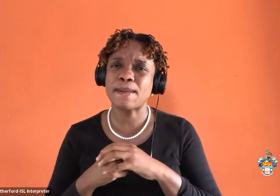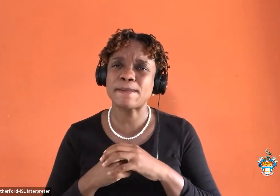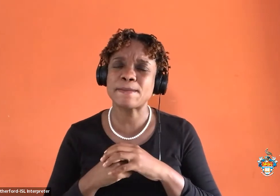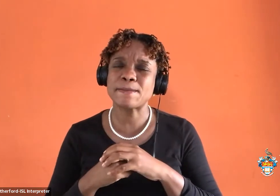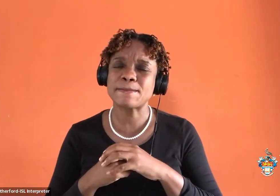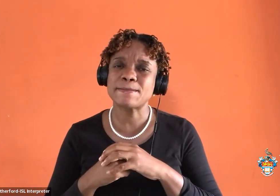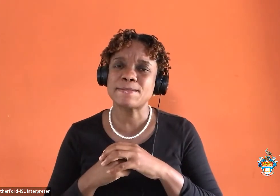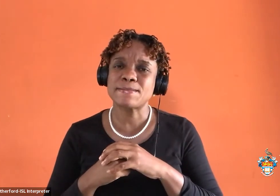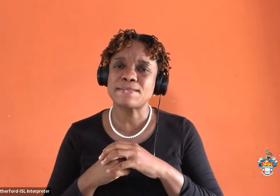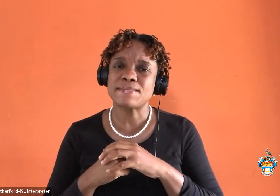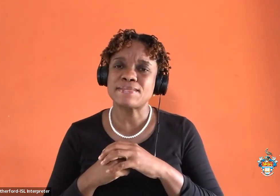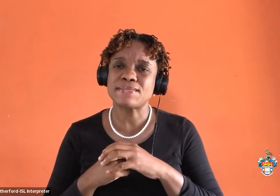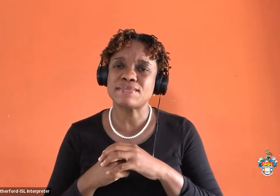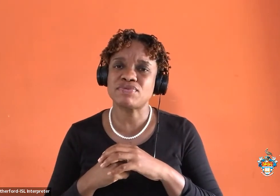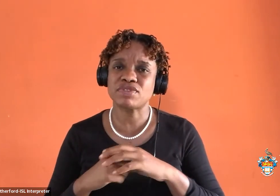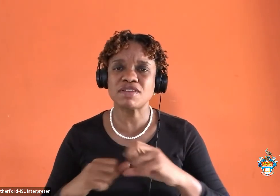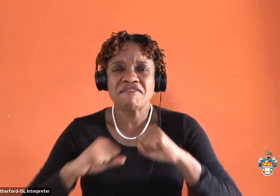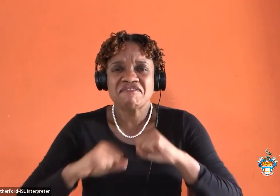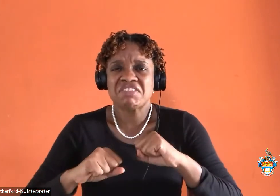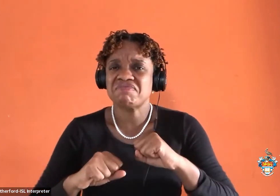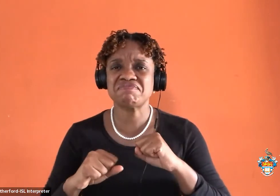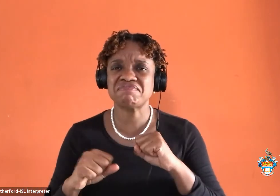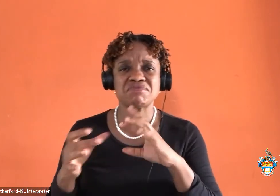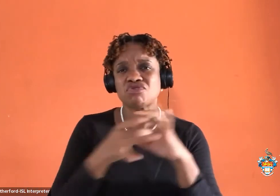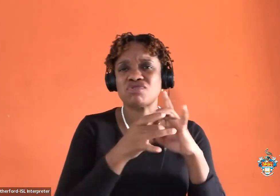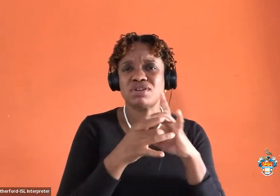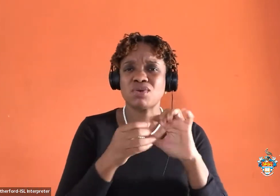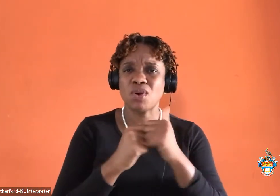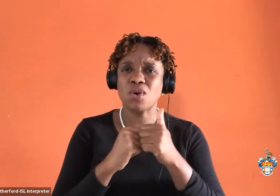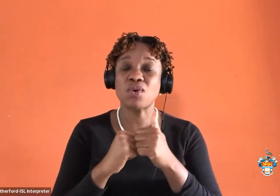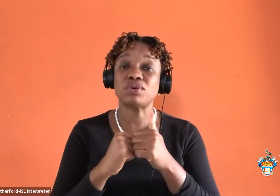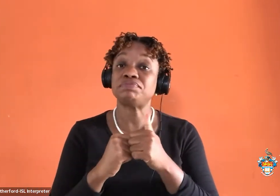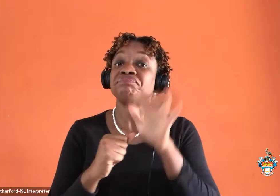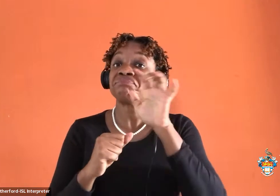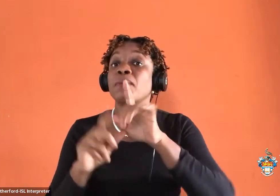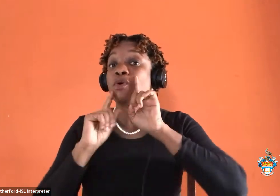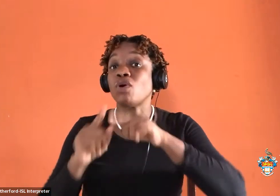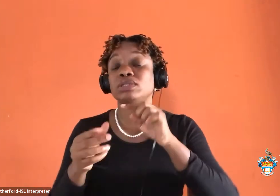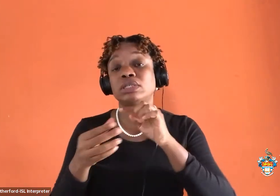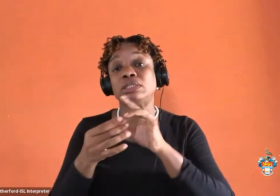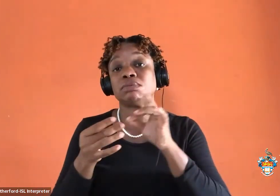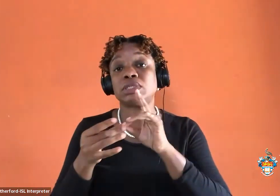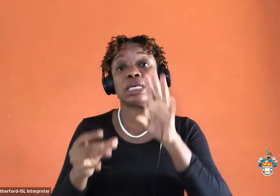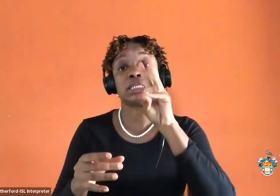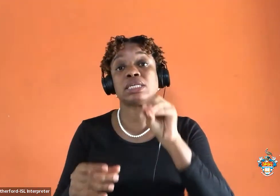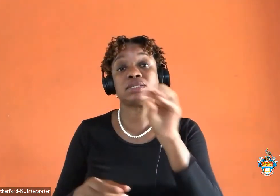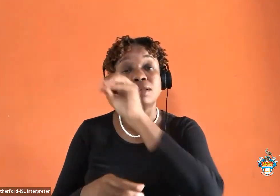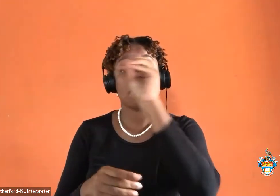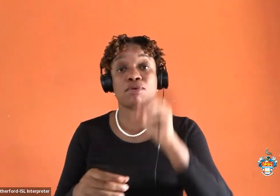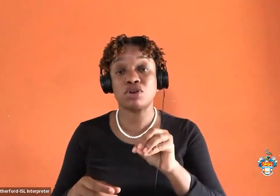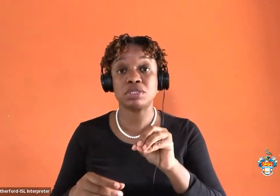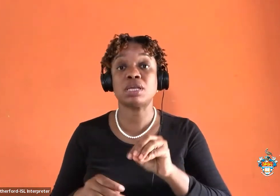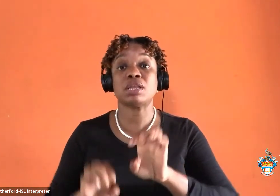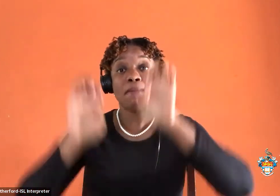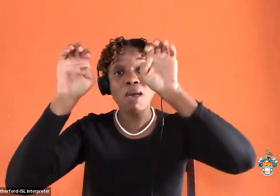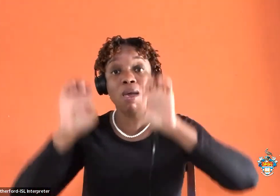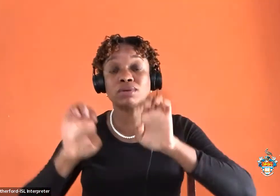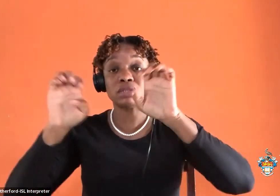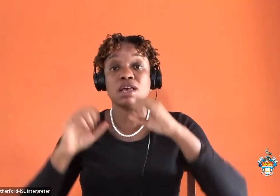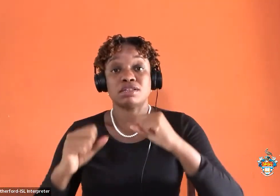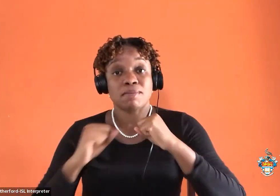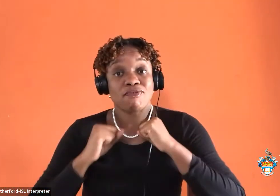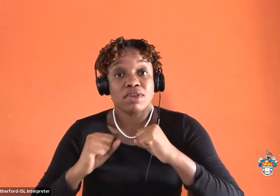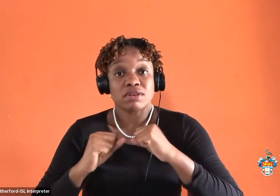Well, for the respondents, they indicate 60% did indicate that they were physically active, which